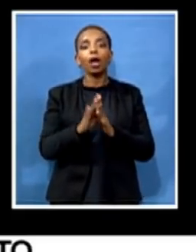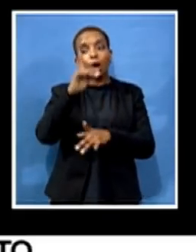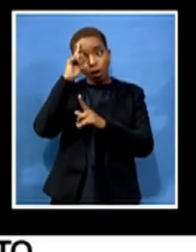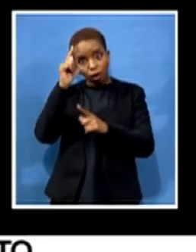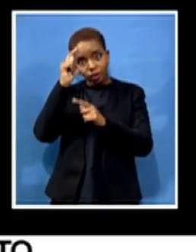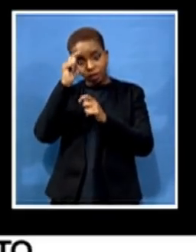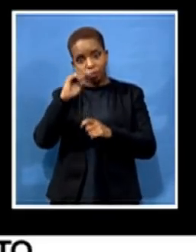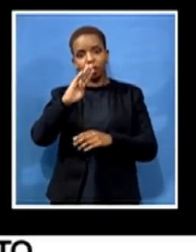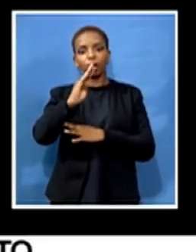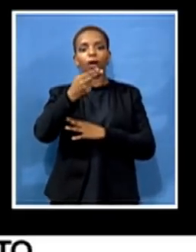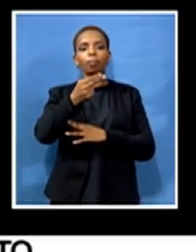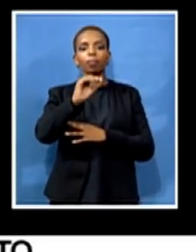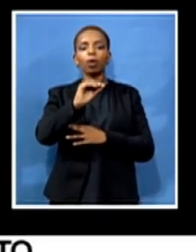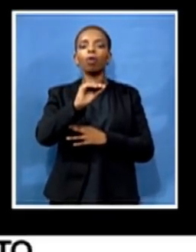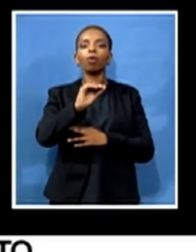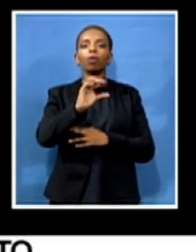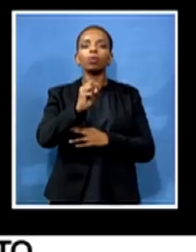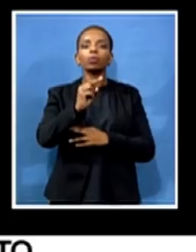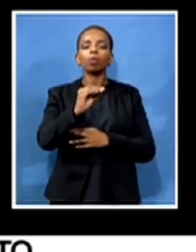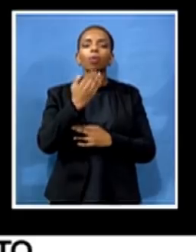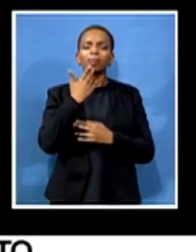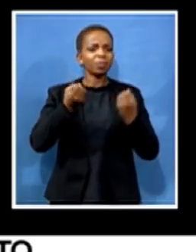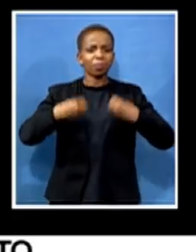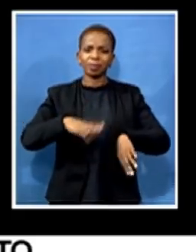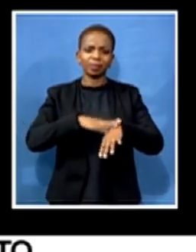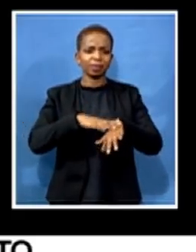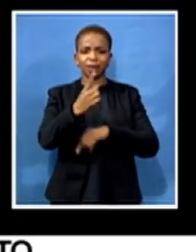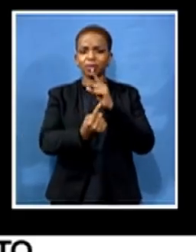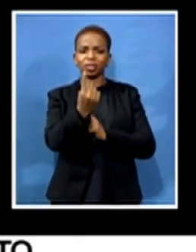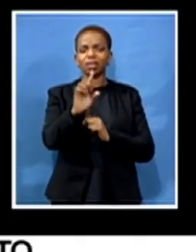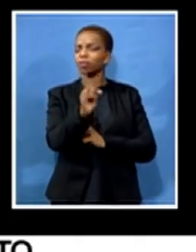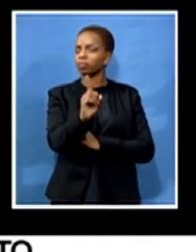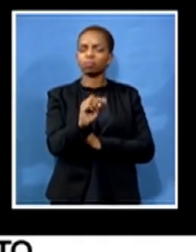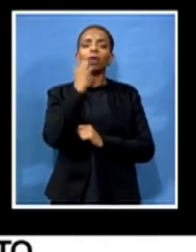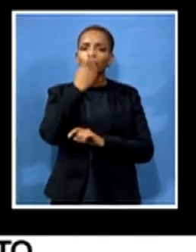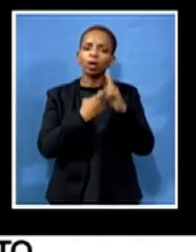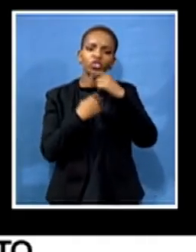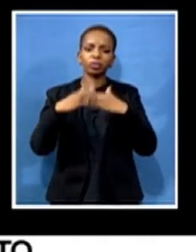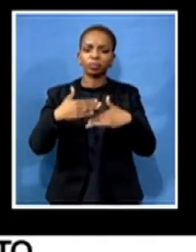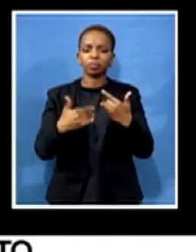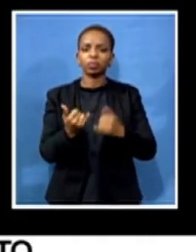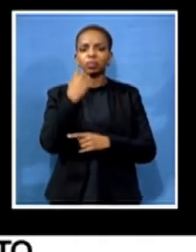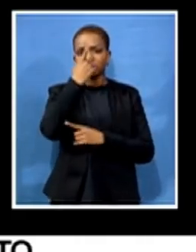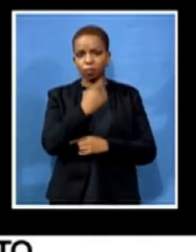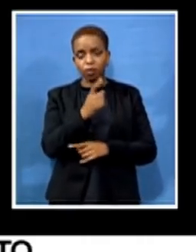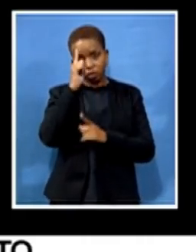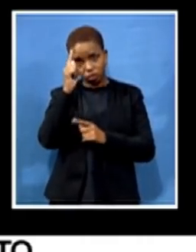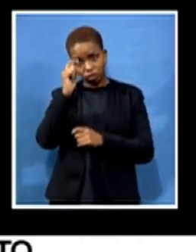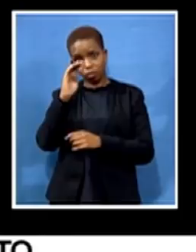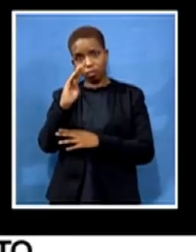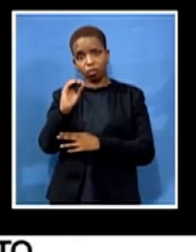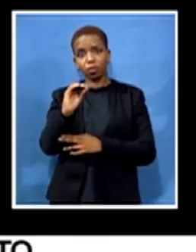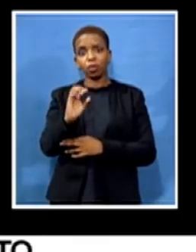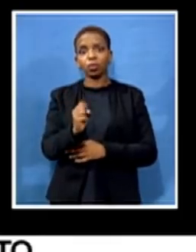are wasting each other's time here. Can we have the questions? Honorable Bosov, it's your turn. Thank you very much, Chair, Deputy Chair. But my question